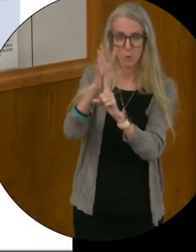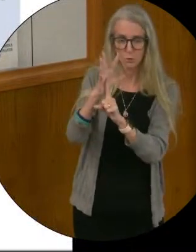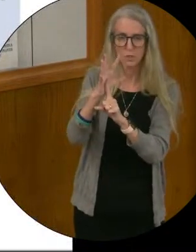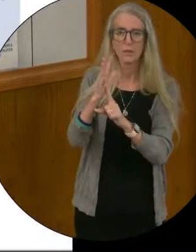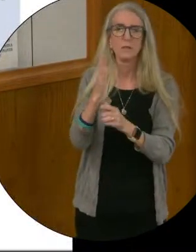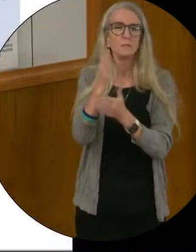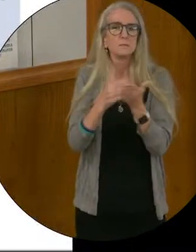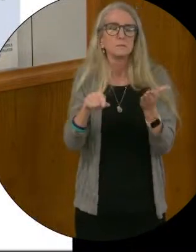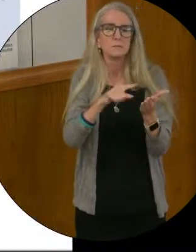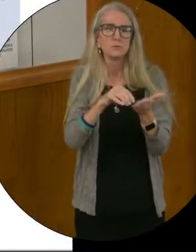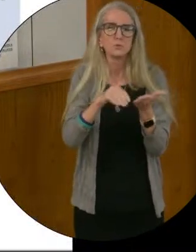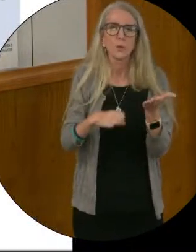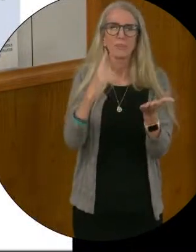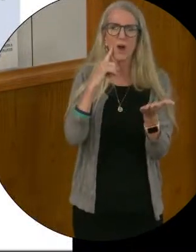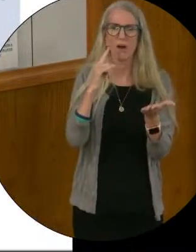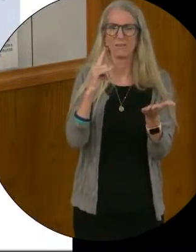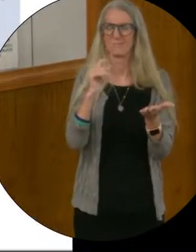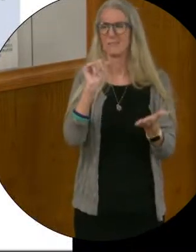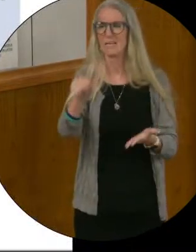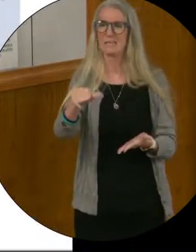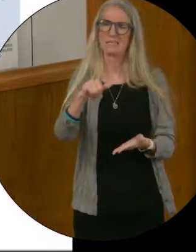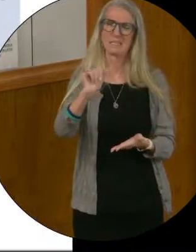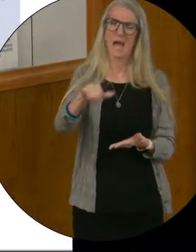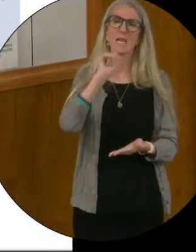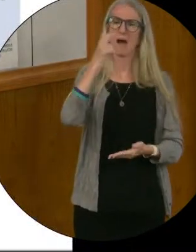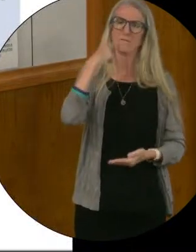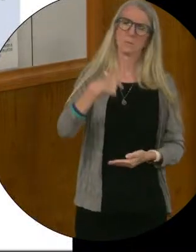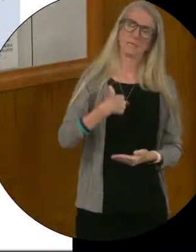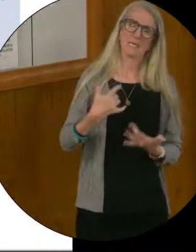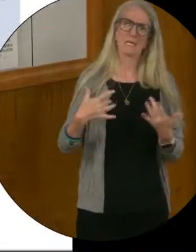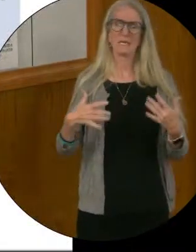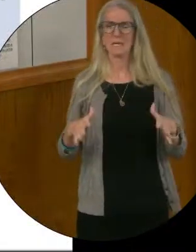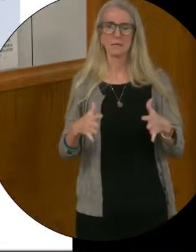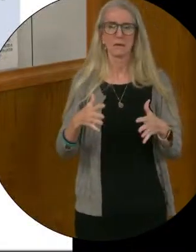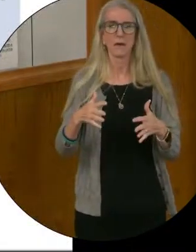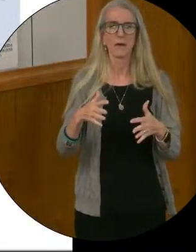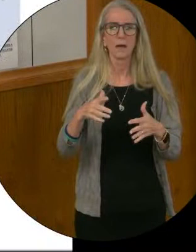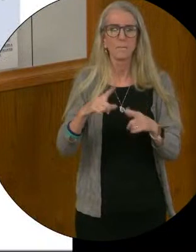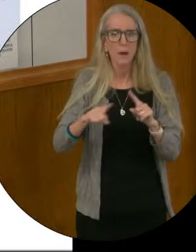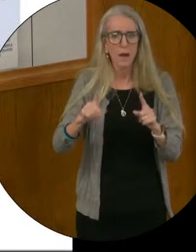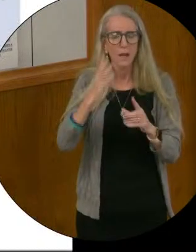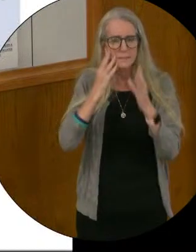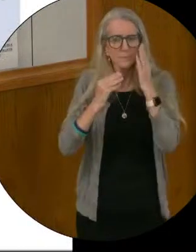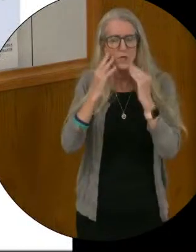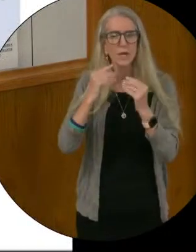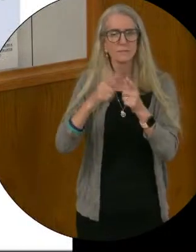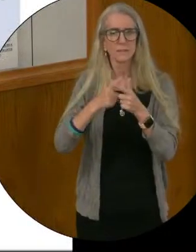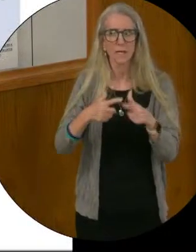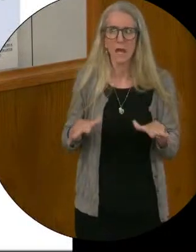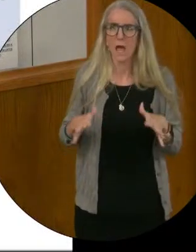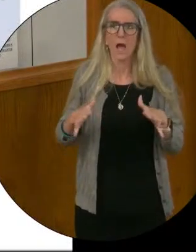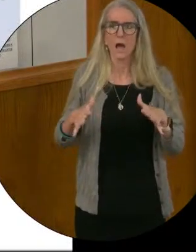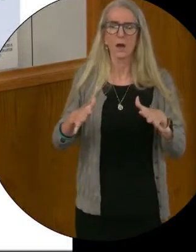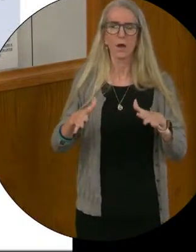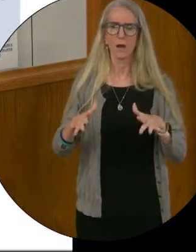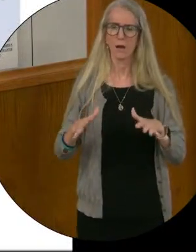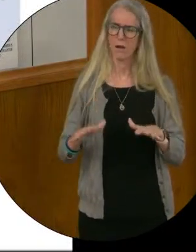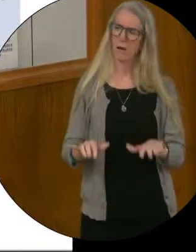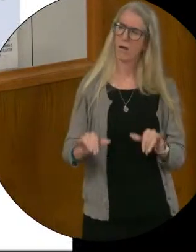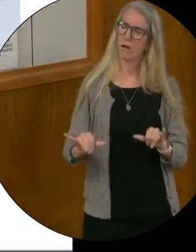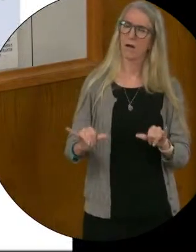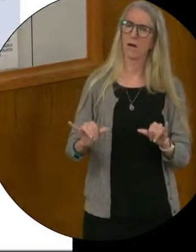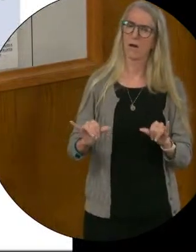maybe thought that that was going to be an option for them. It gets those jitters out. It takes away that mystique of what college is